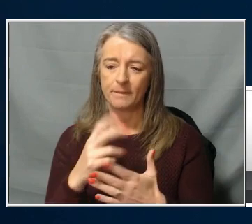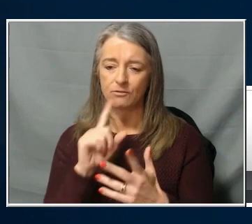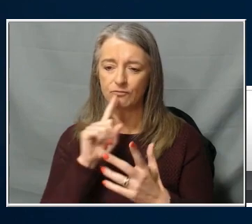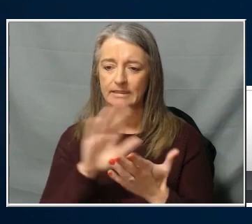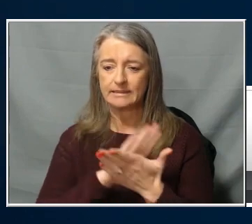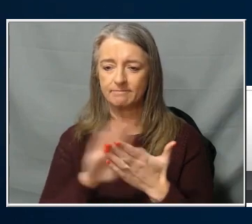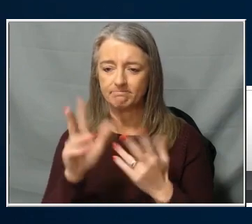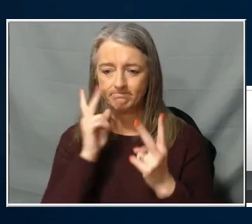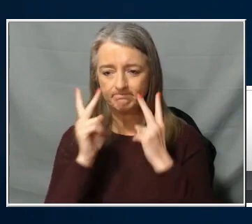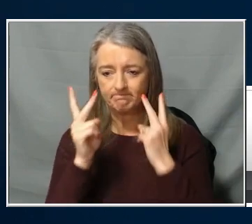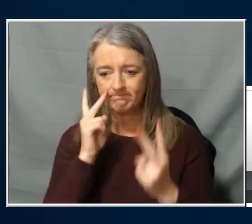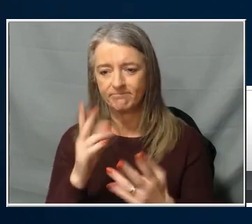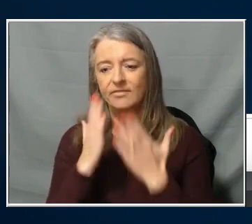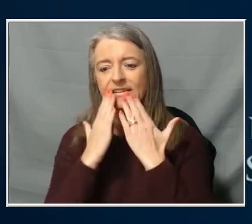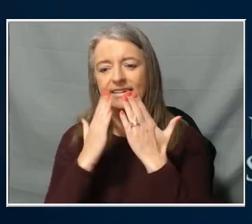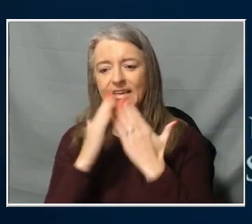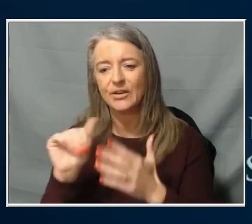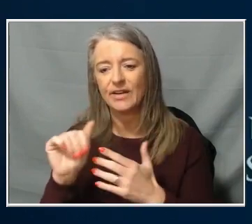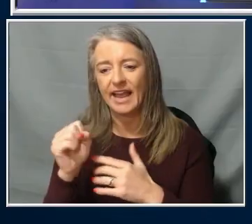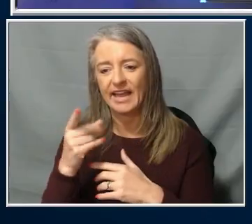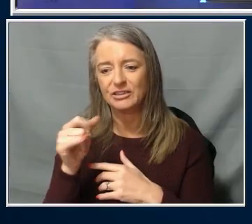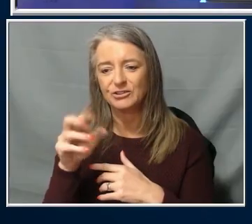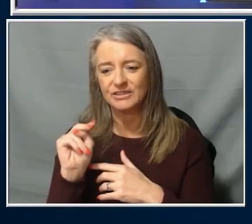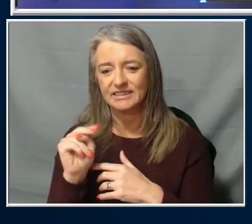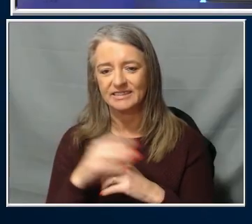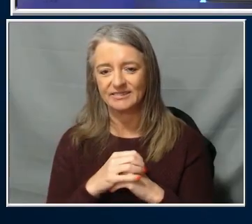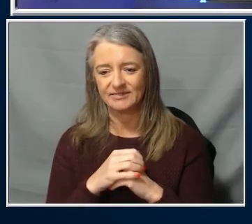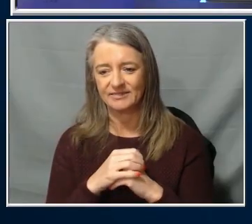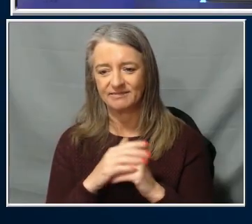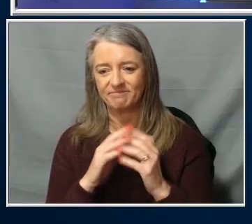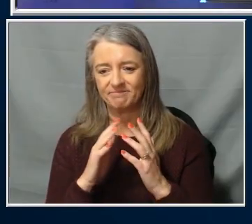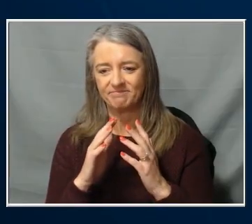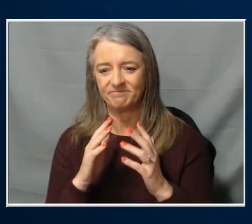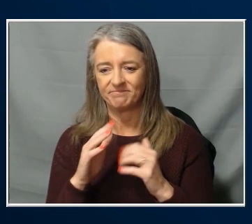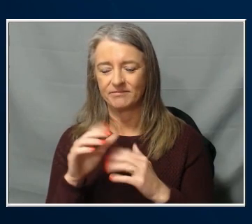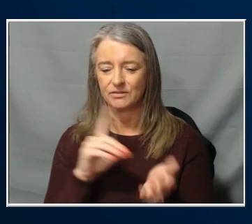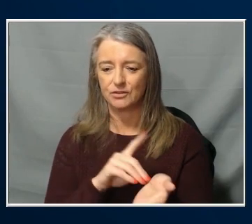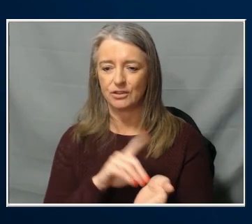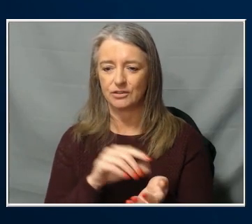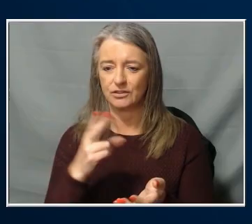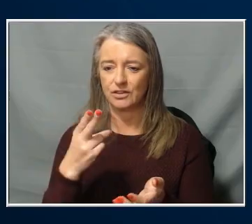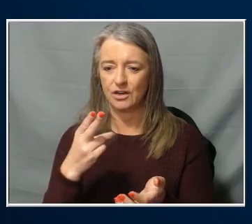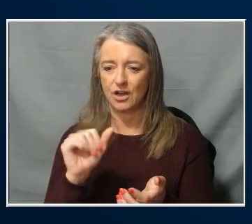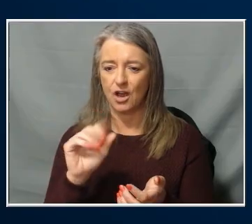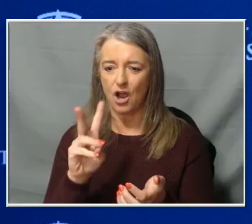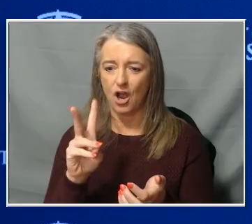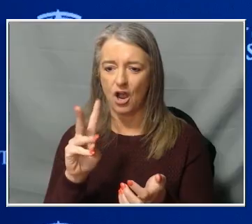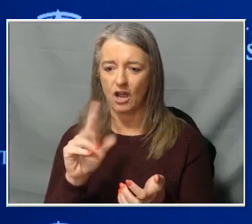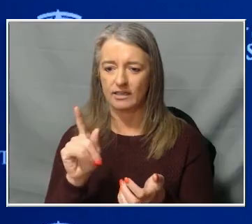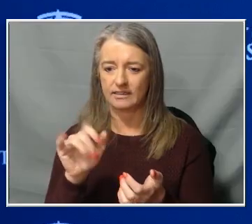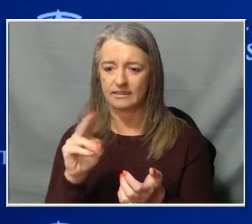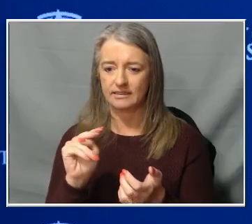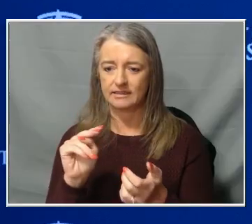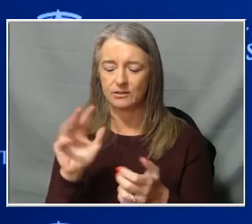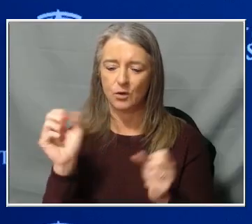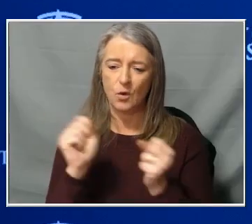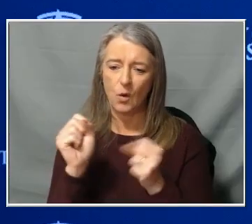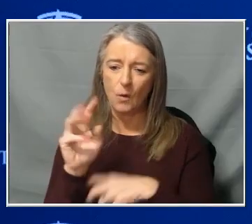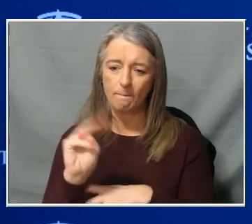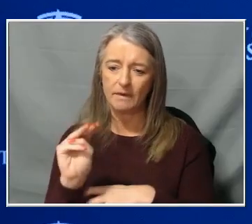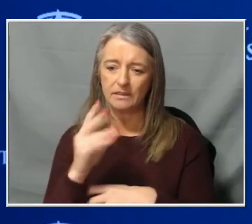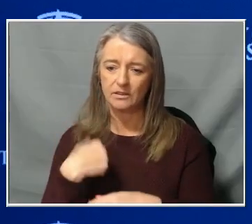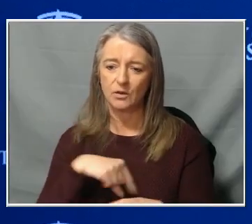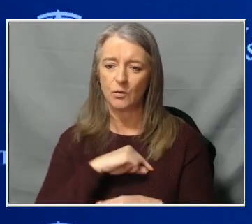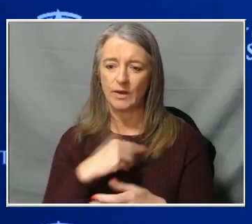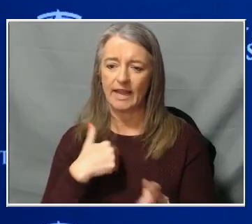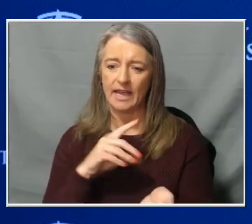see this. So thank you, Ashlyn. Glad we could bring you all together. Dr. Hawkinson. Yeah, I'm just happy on this cold Monday that we have Dr.